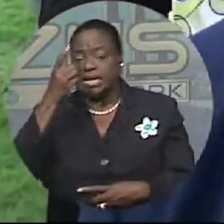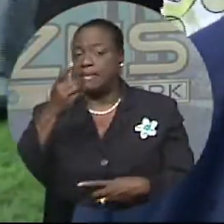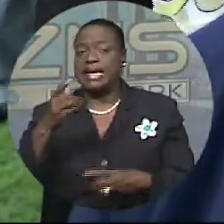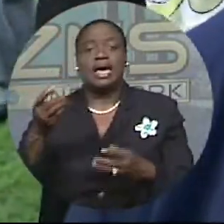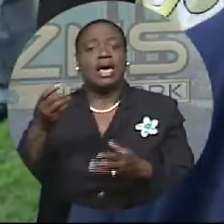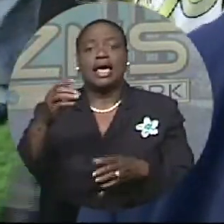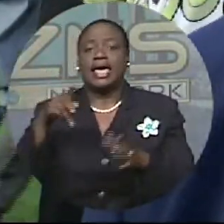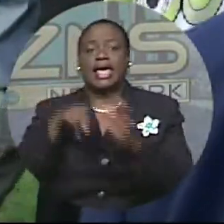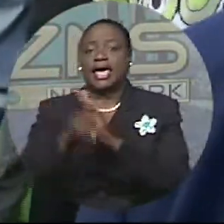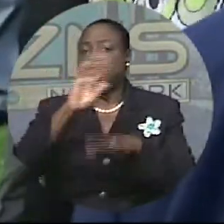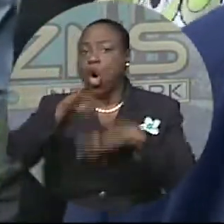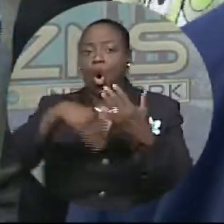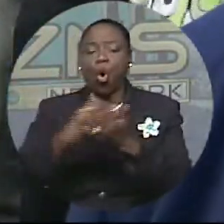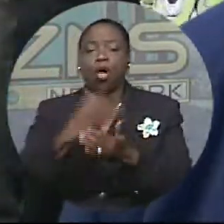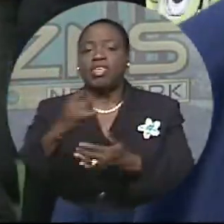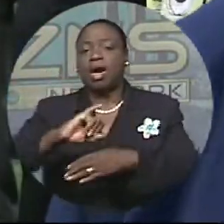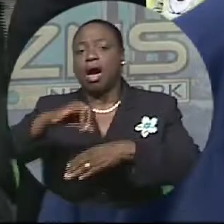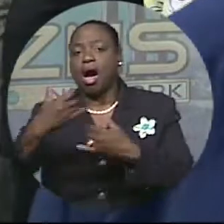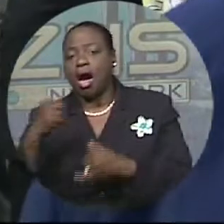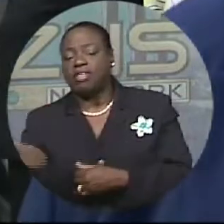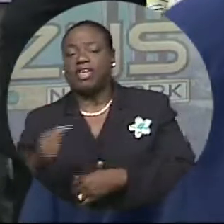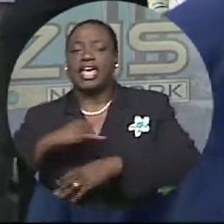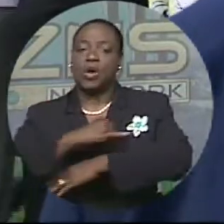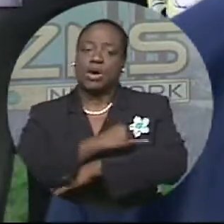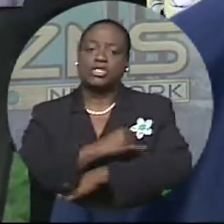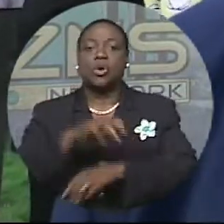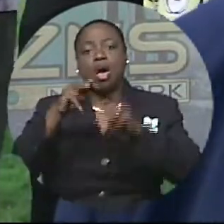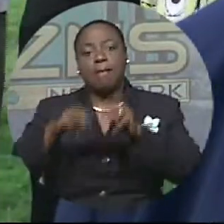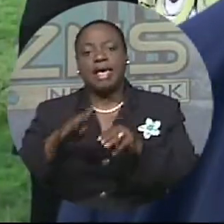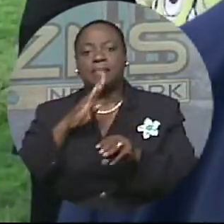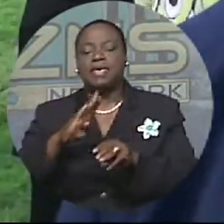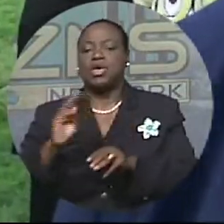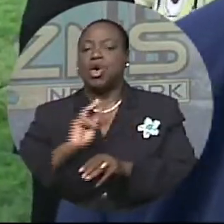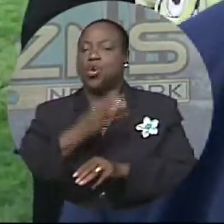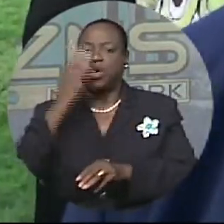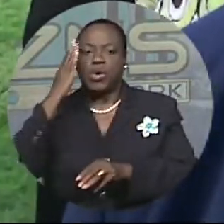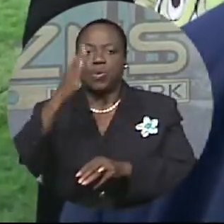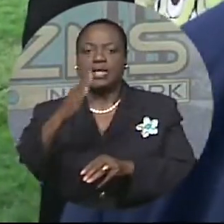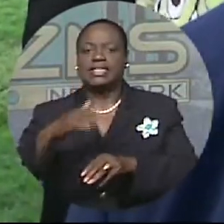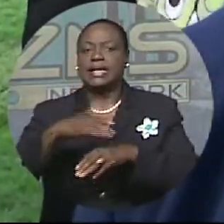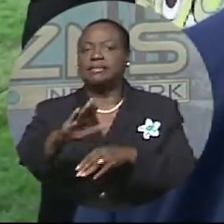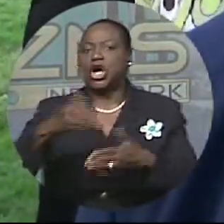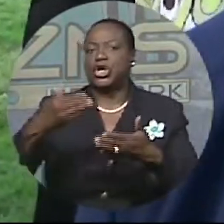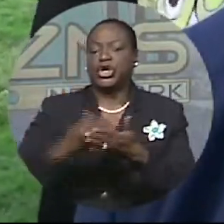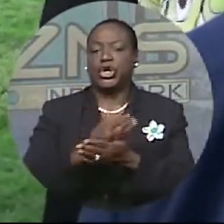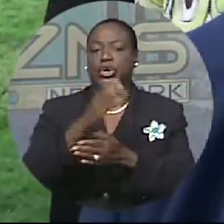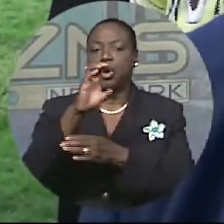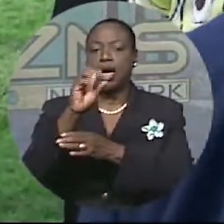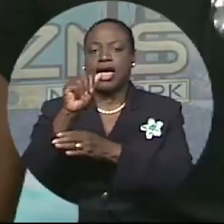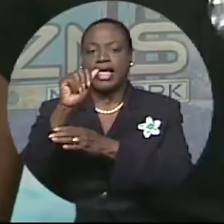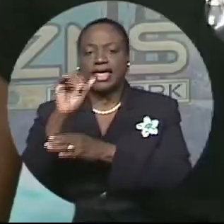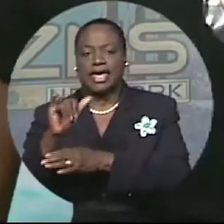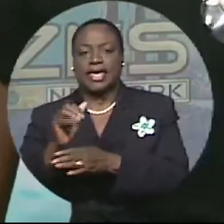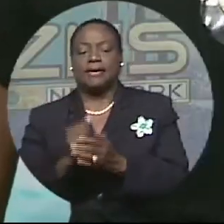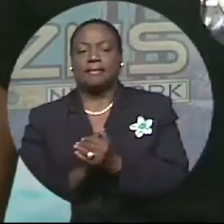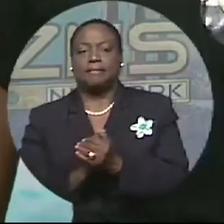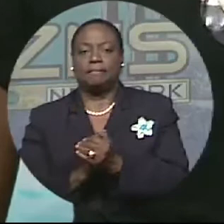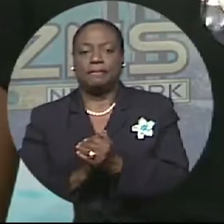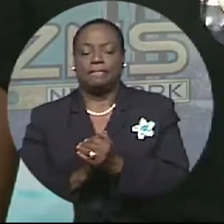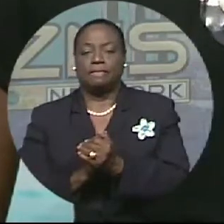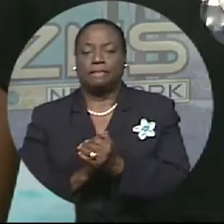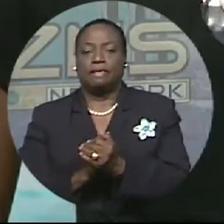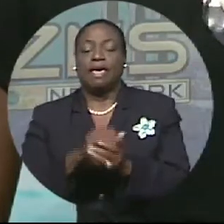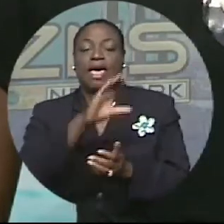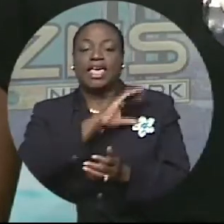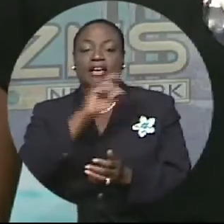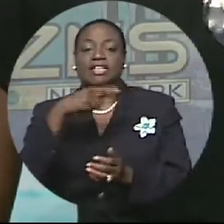probably release them on a new key, on a separate island nearby, and thereby establish a second backup population of the subspecies. Meanwhile, Carey says